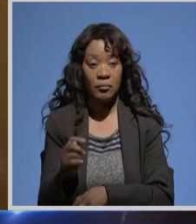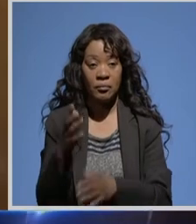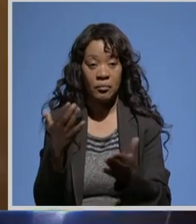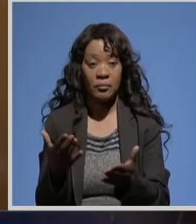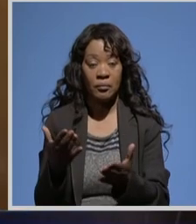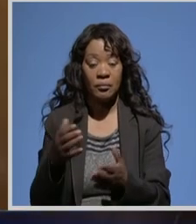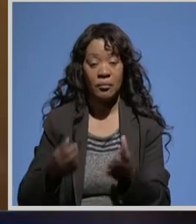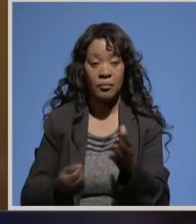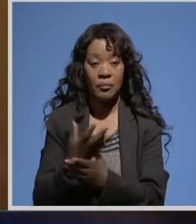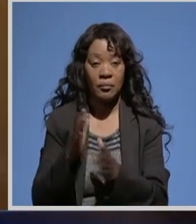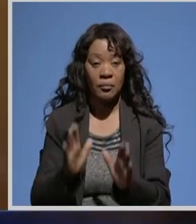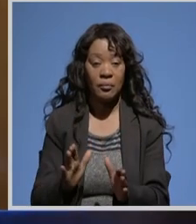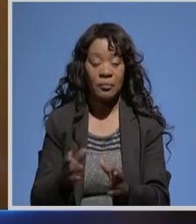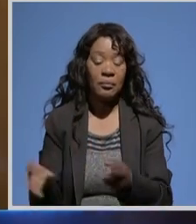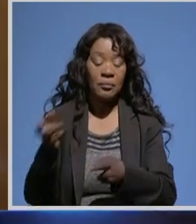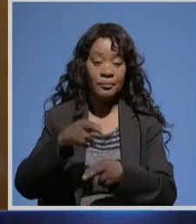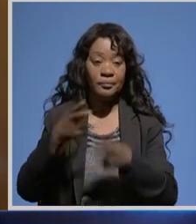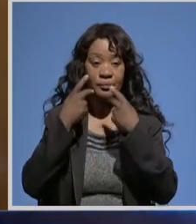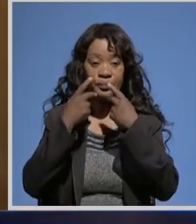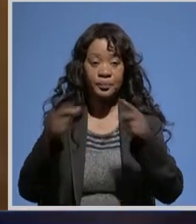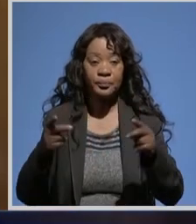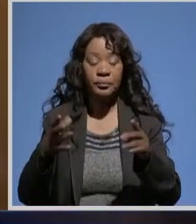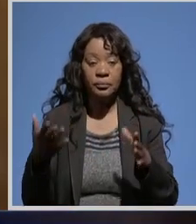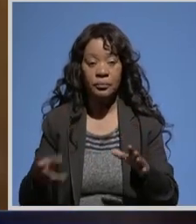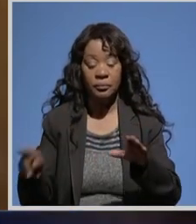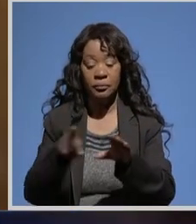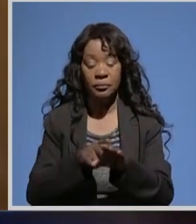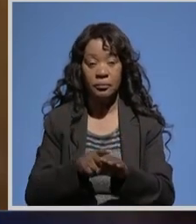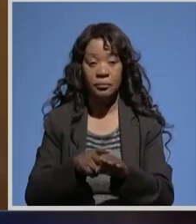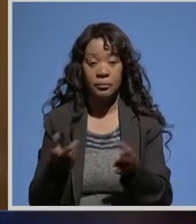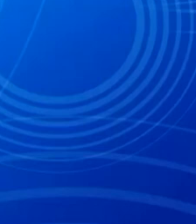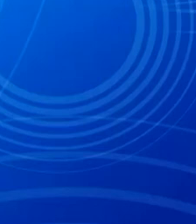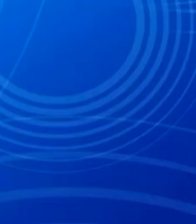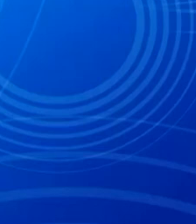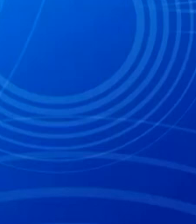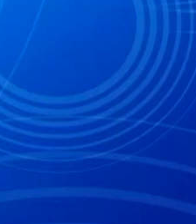increasing public participation in parliamentary democracy.